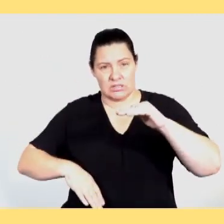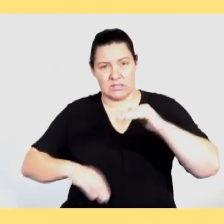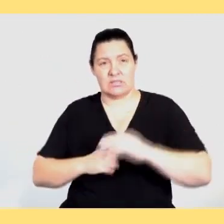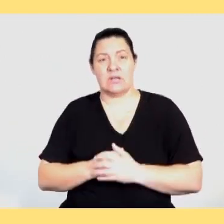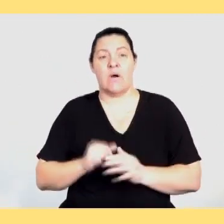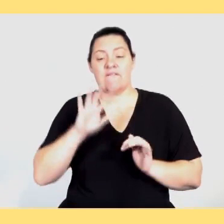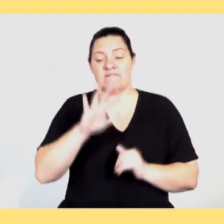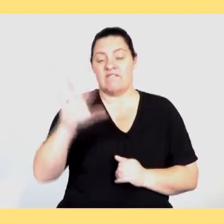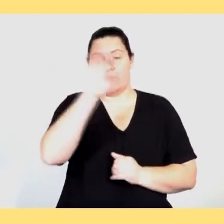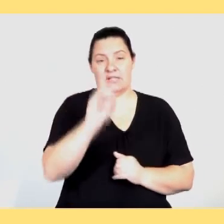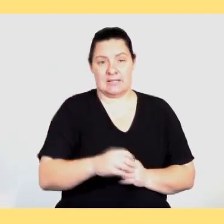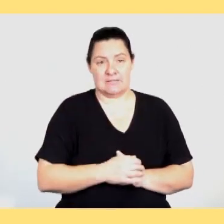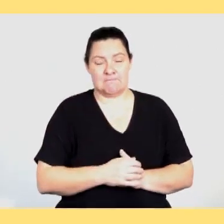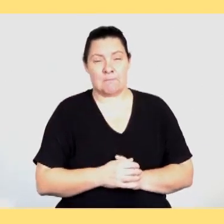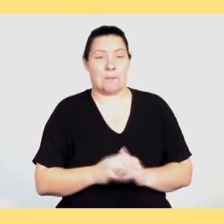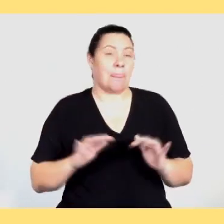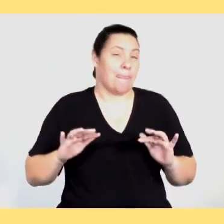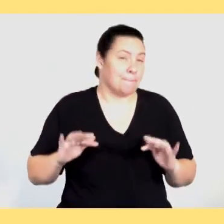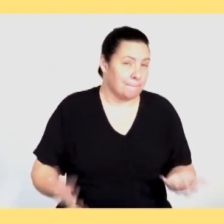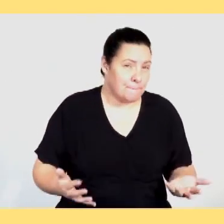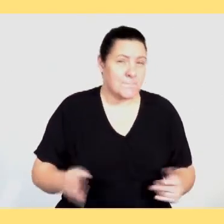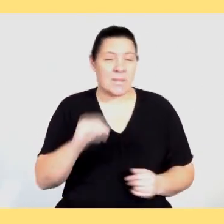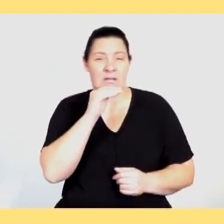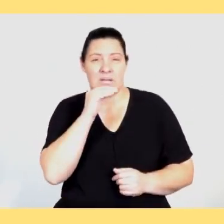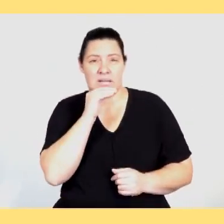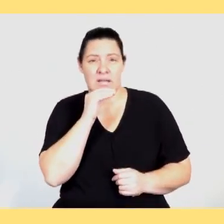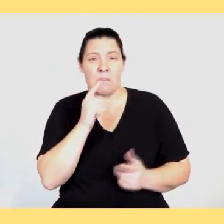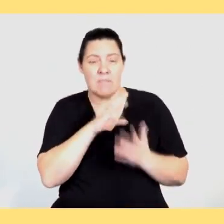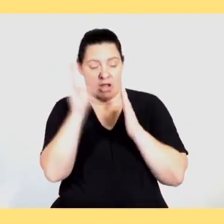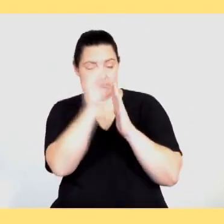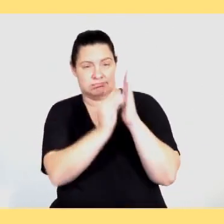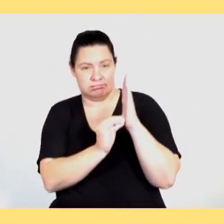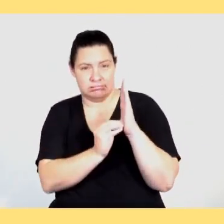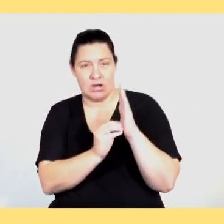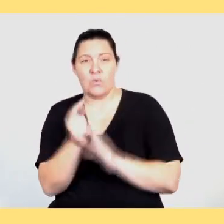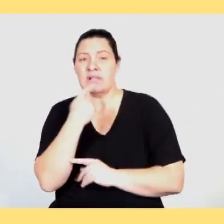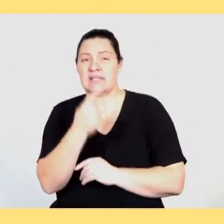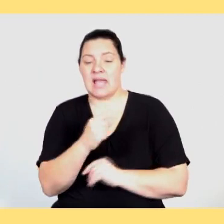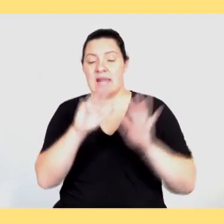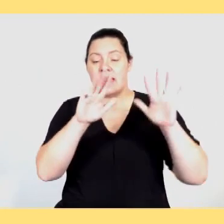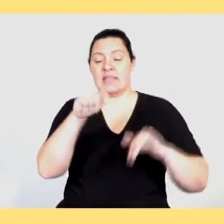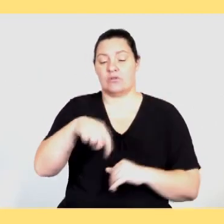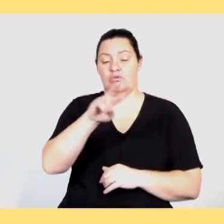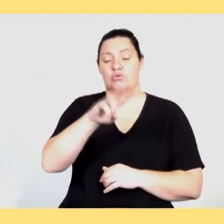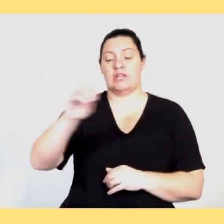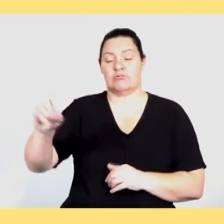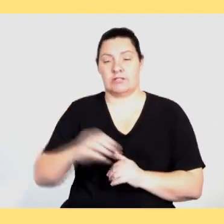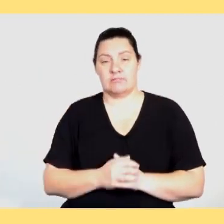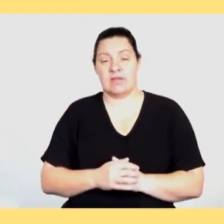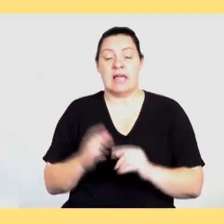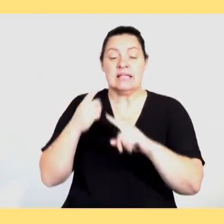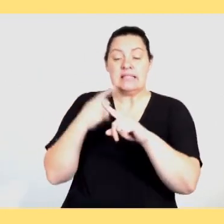of 5%. So that means when we are recording here, we're now going to say